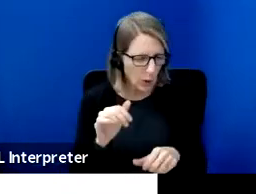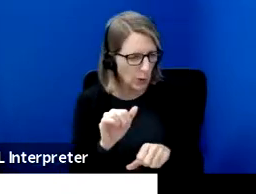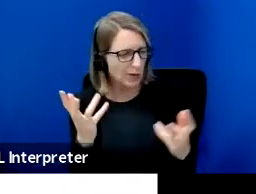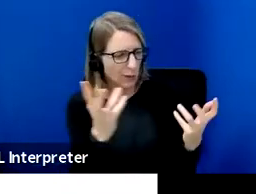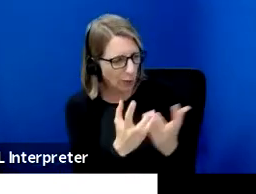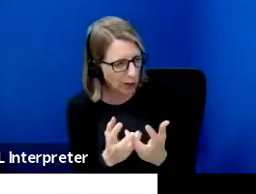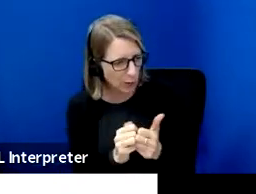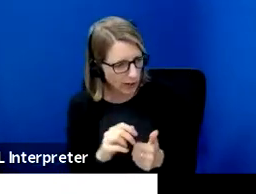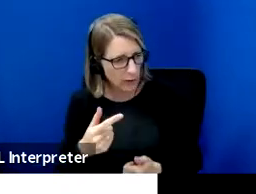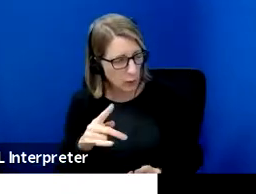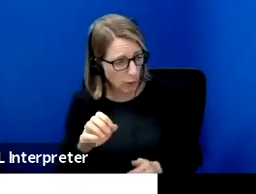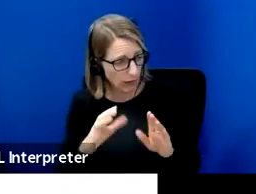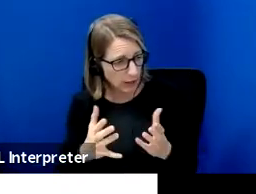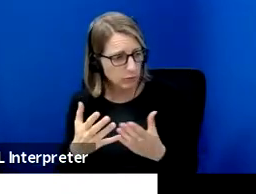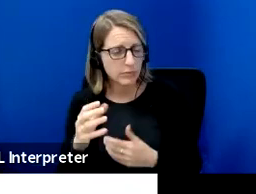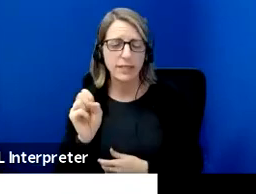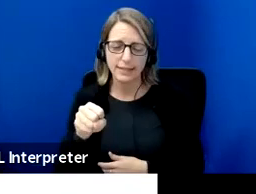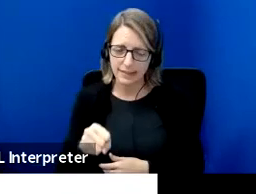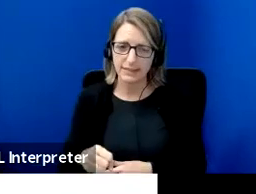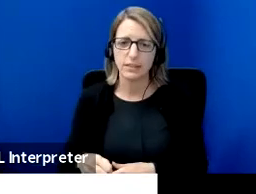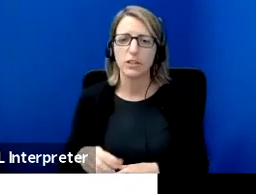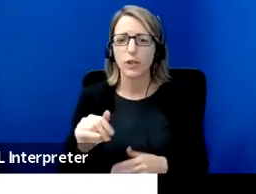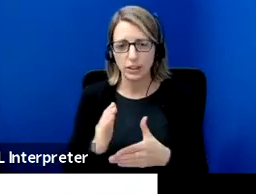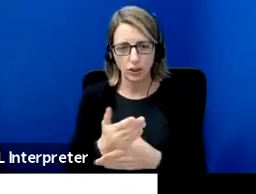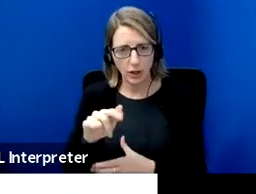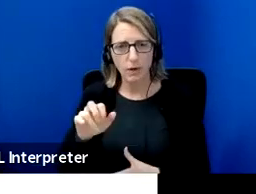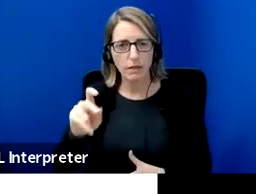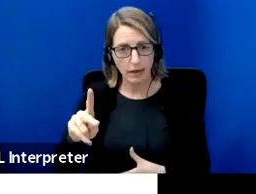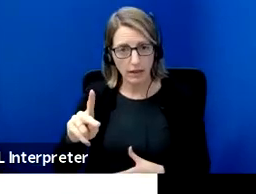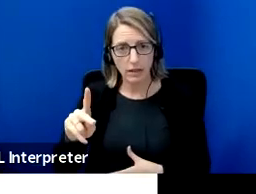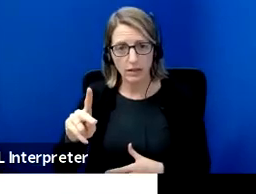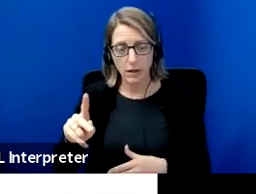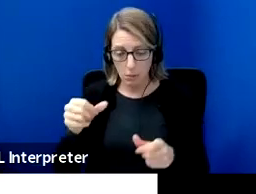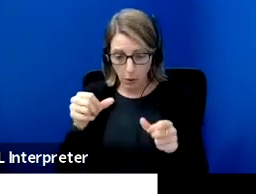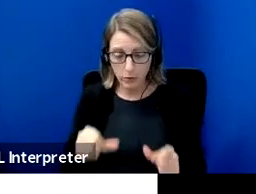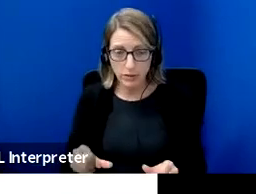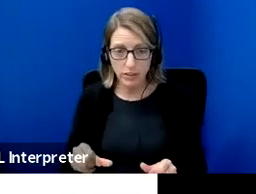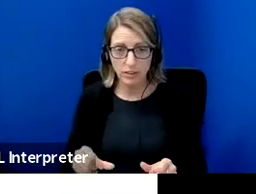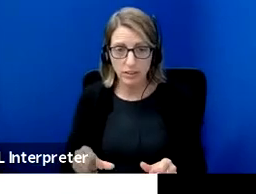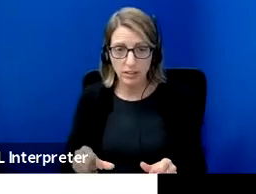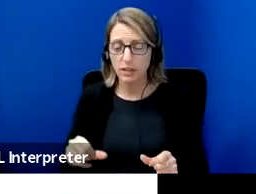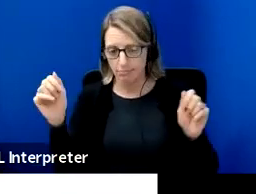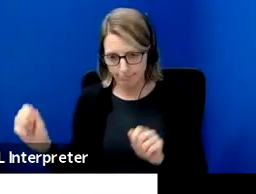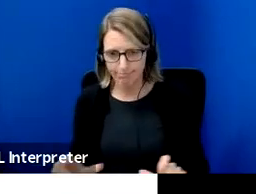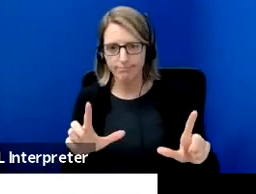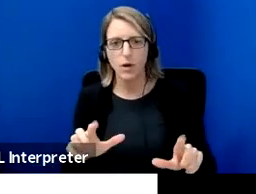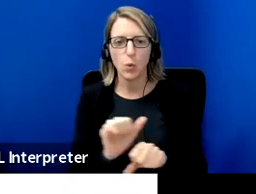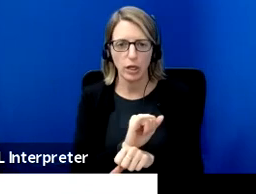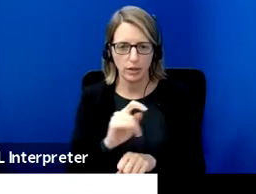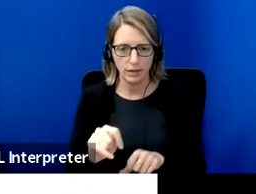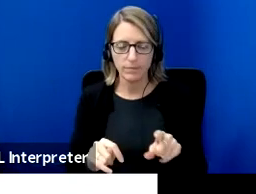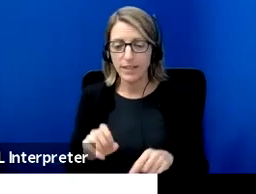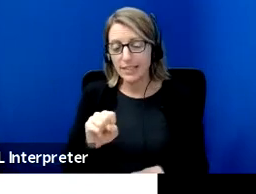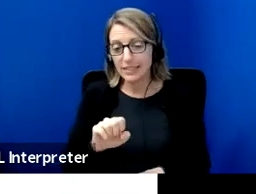can share a link, post that link into Google Classroom as an assignment. They could come in here and work on it. Because Seesaw